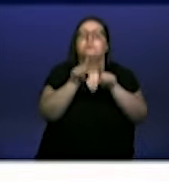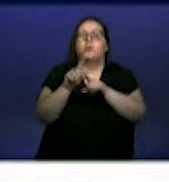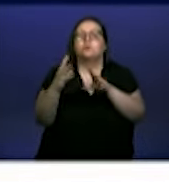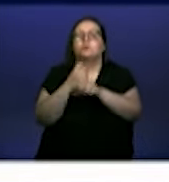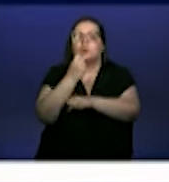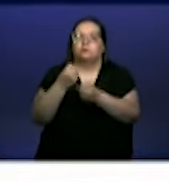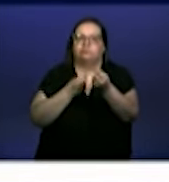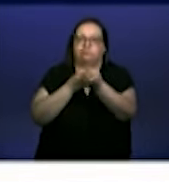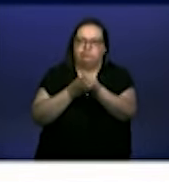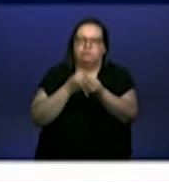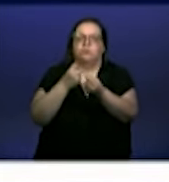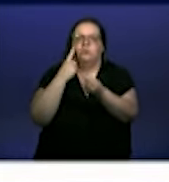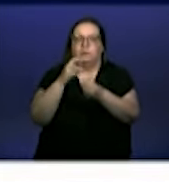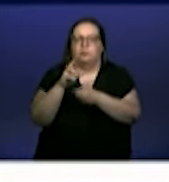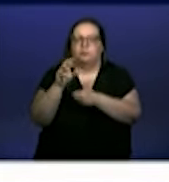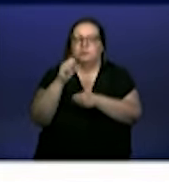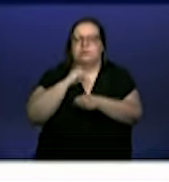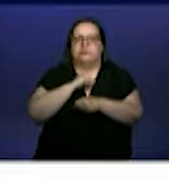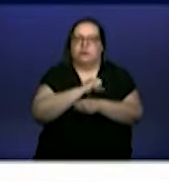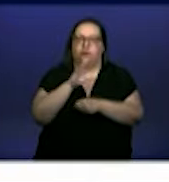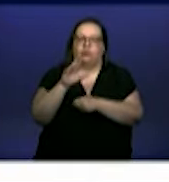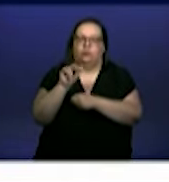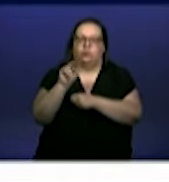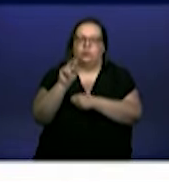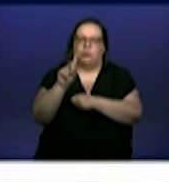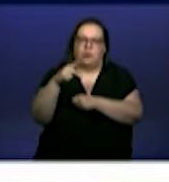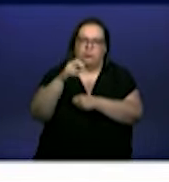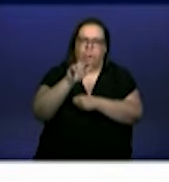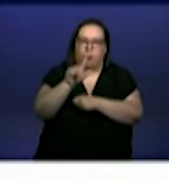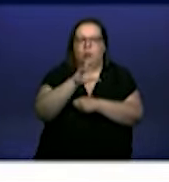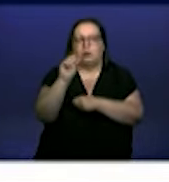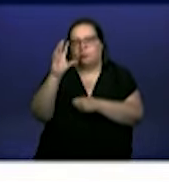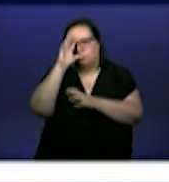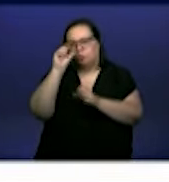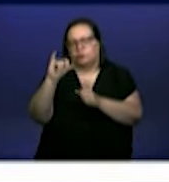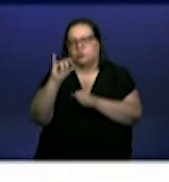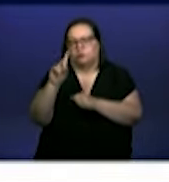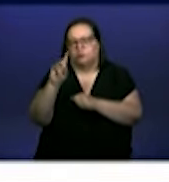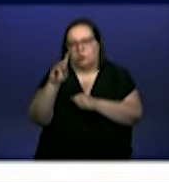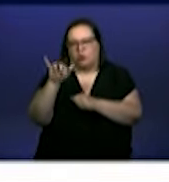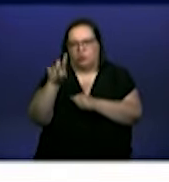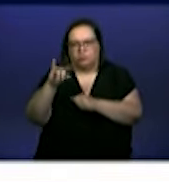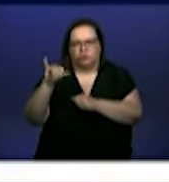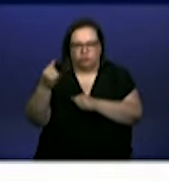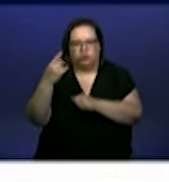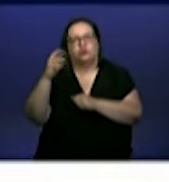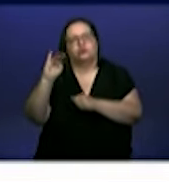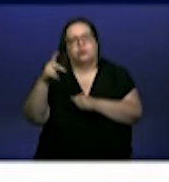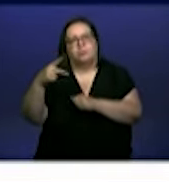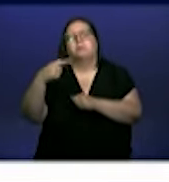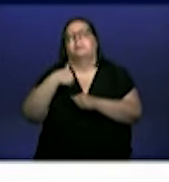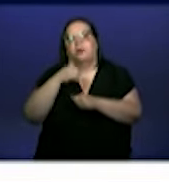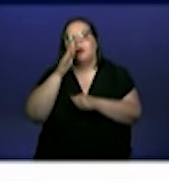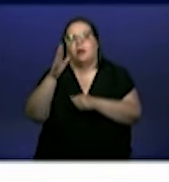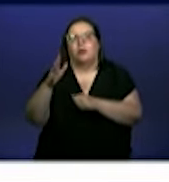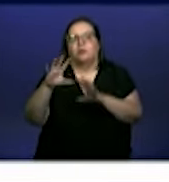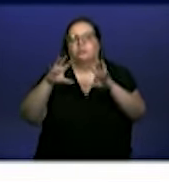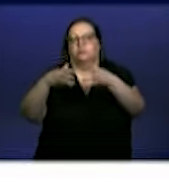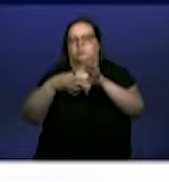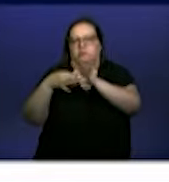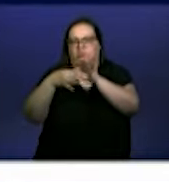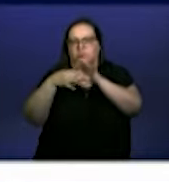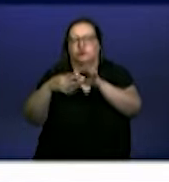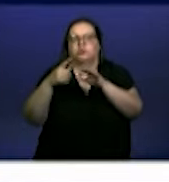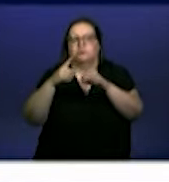endorsements of Senator Rand Paul and President Donald J. Trump. I've got a coalition of national conservatives I can go back and work with day one that nobody else on the stage has.